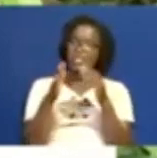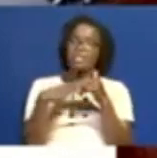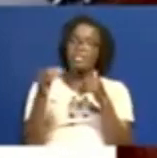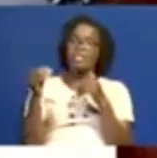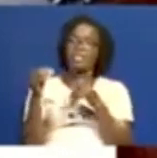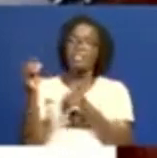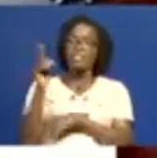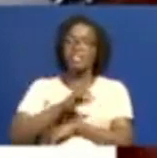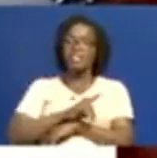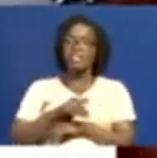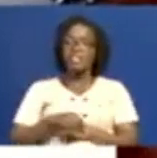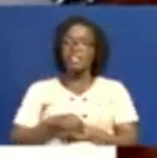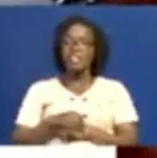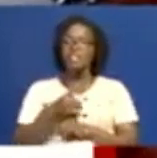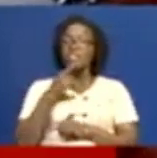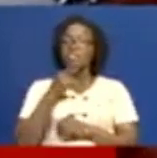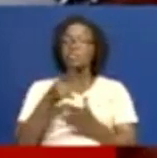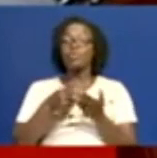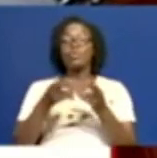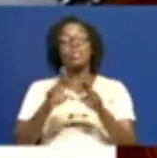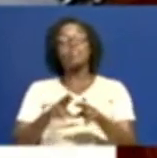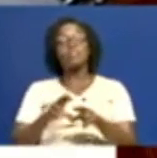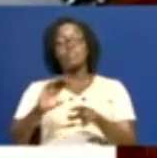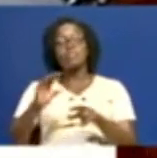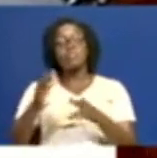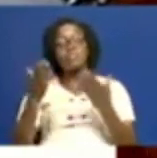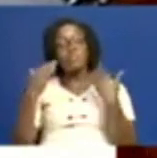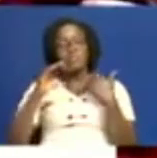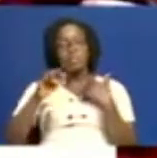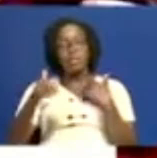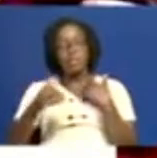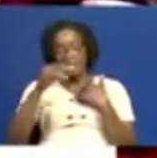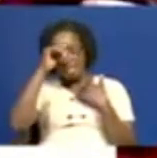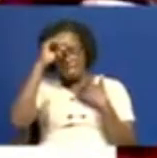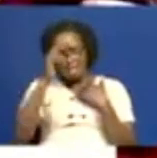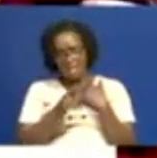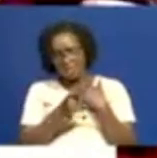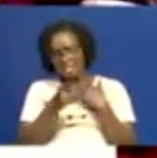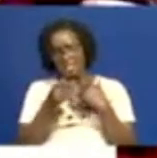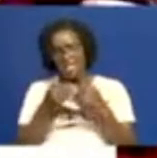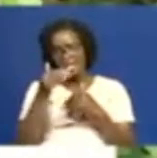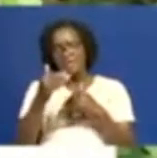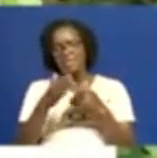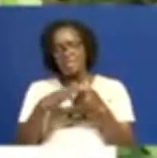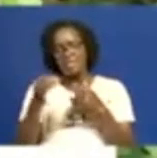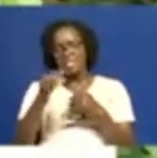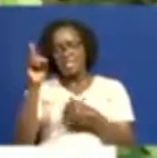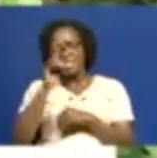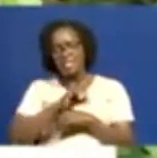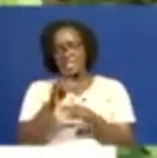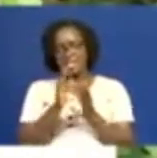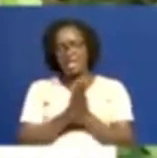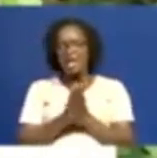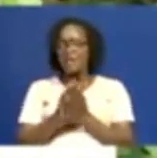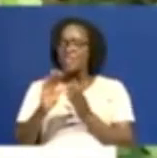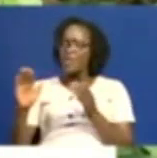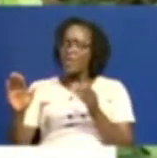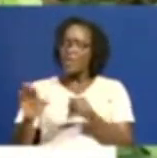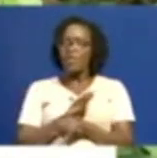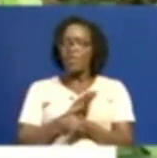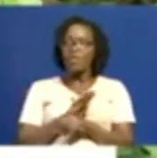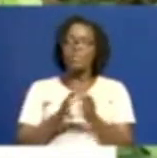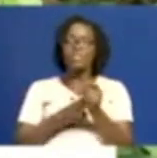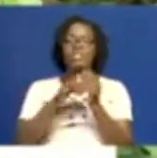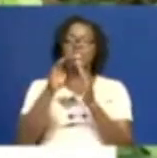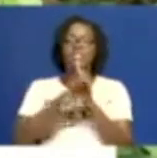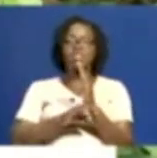days. So what happens to Meru County and the embattled governor after the 90 days lapse? The entire